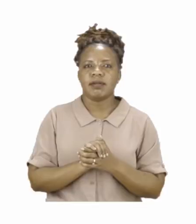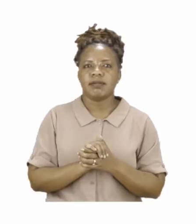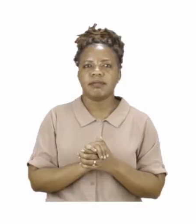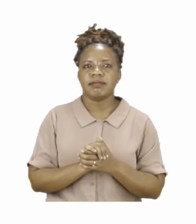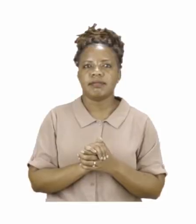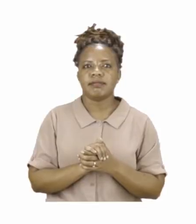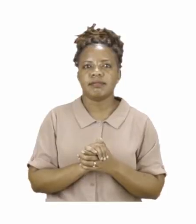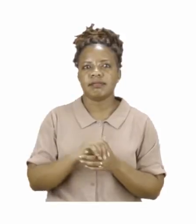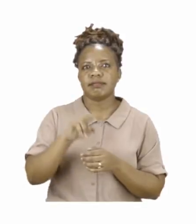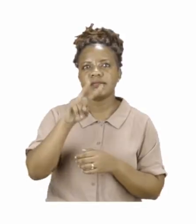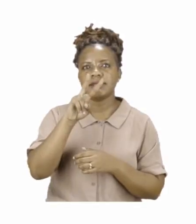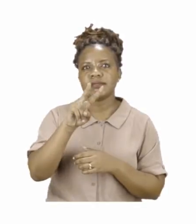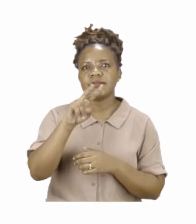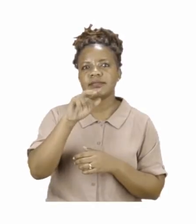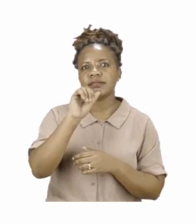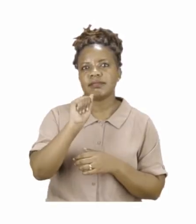van,